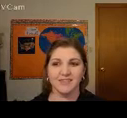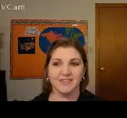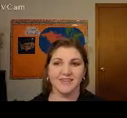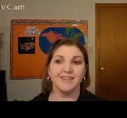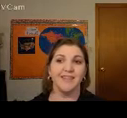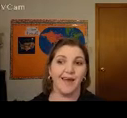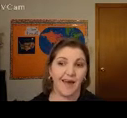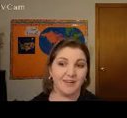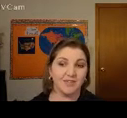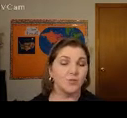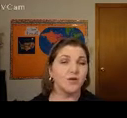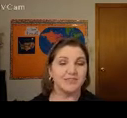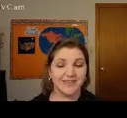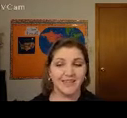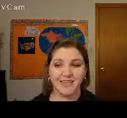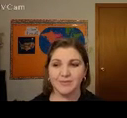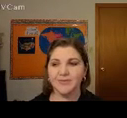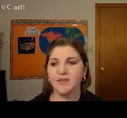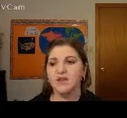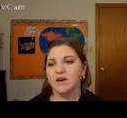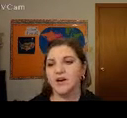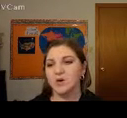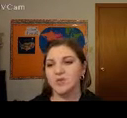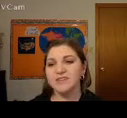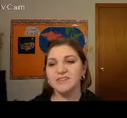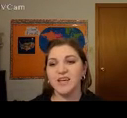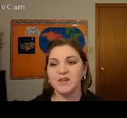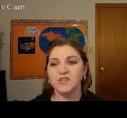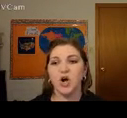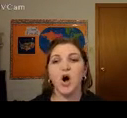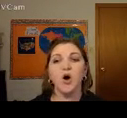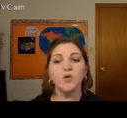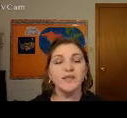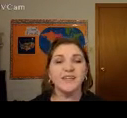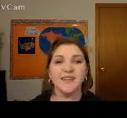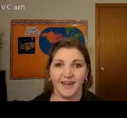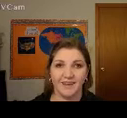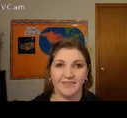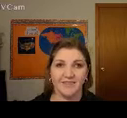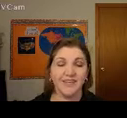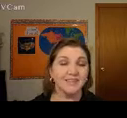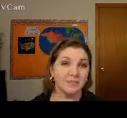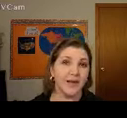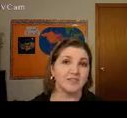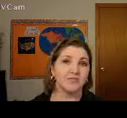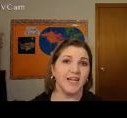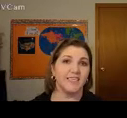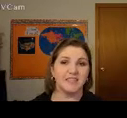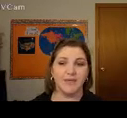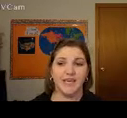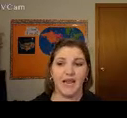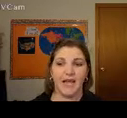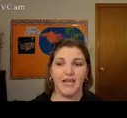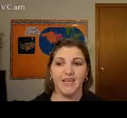pocket? That was Lily. Oh, this character only liked his best friend